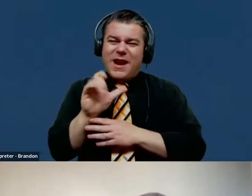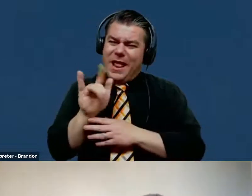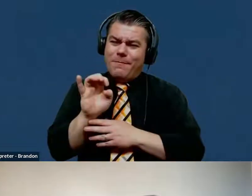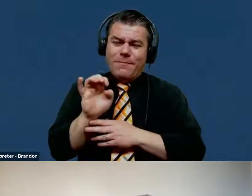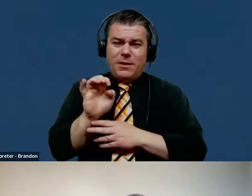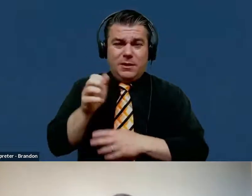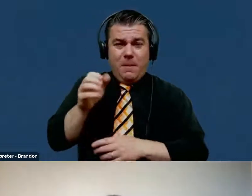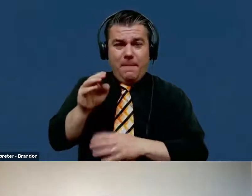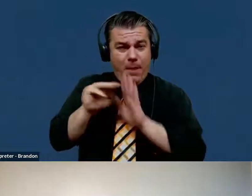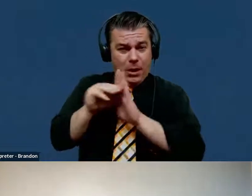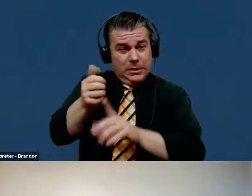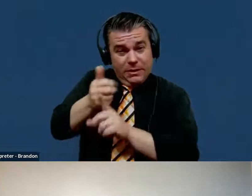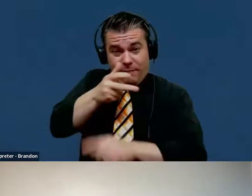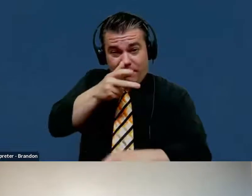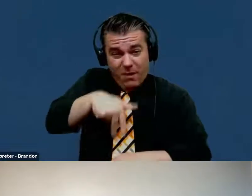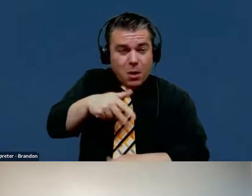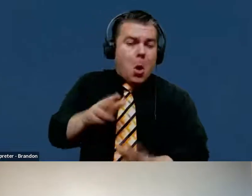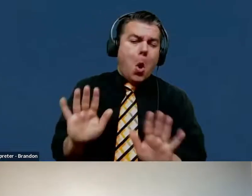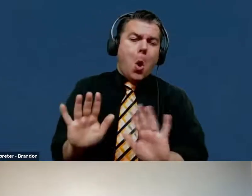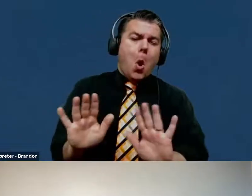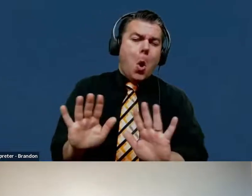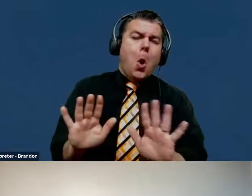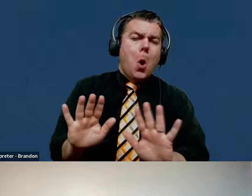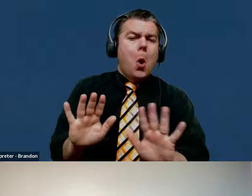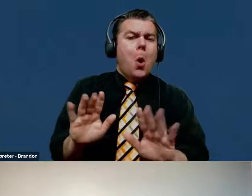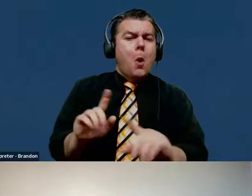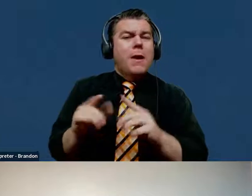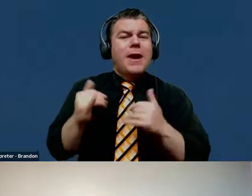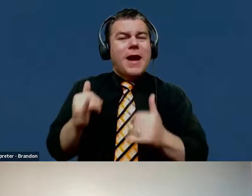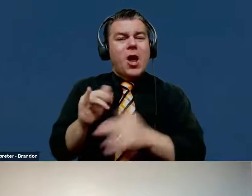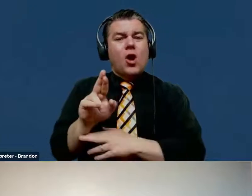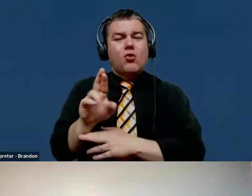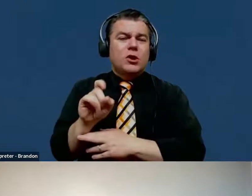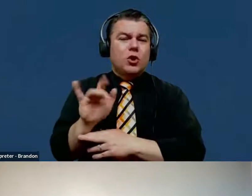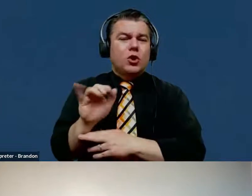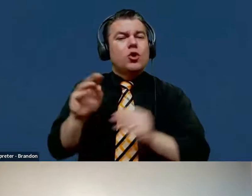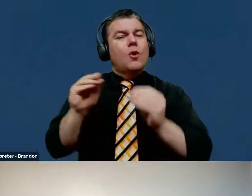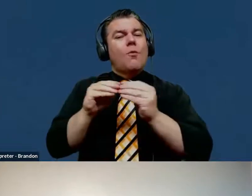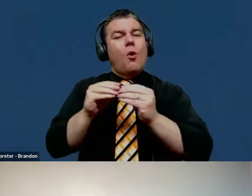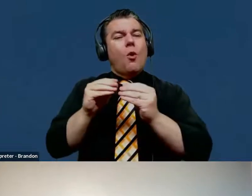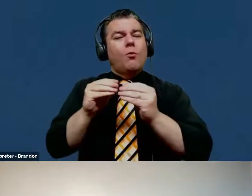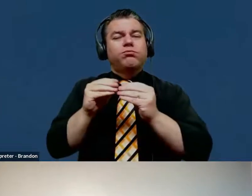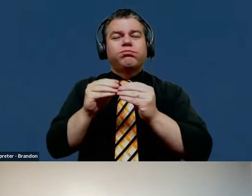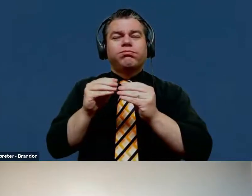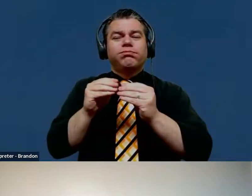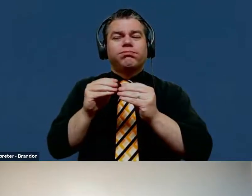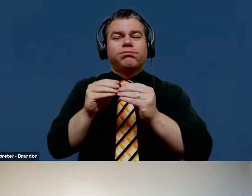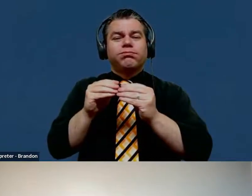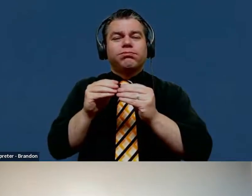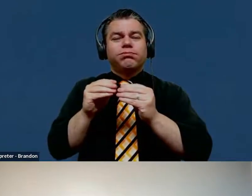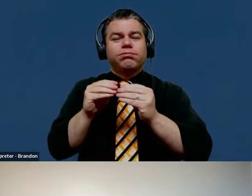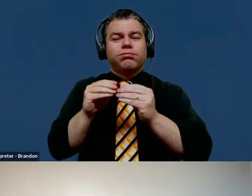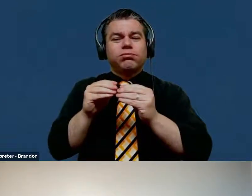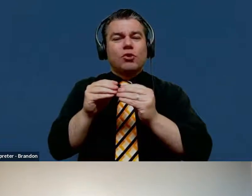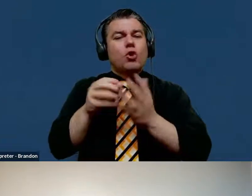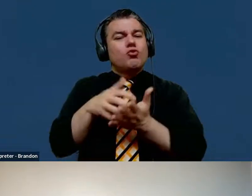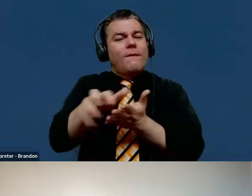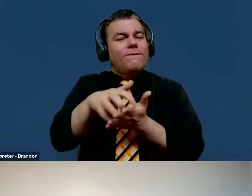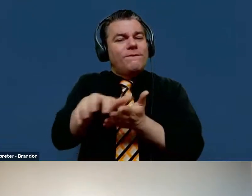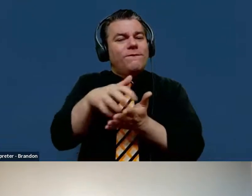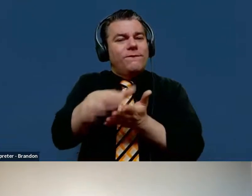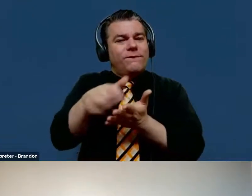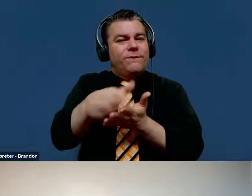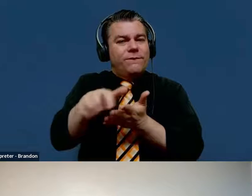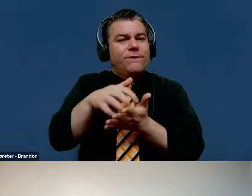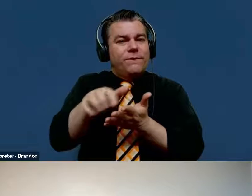just that they are currently at a resolution where they are more at a it's a coarse resolution which can be